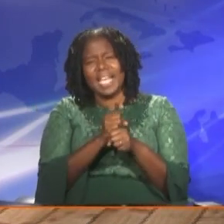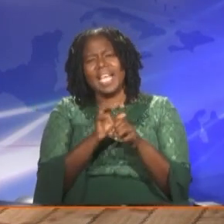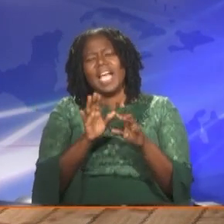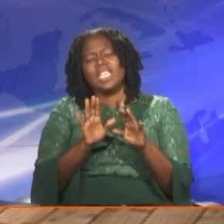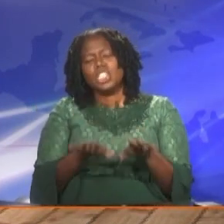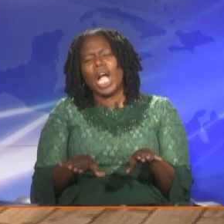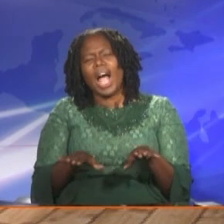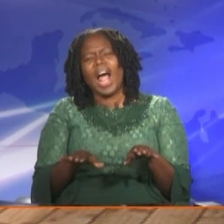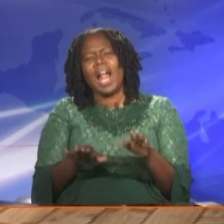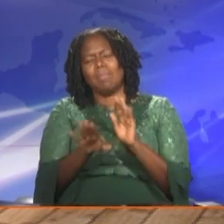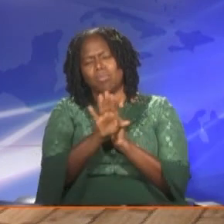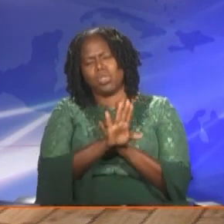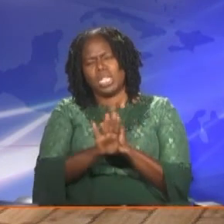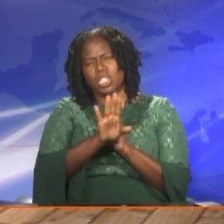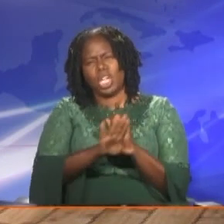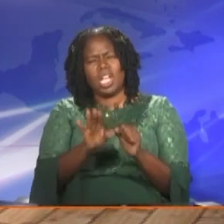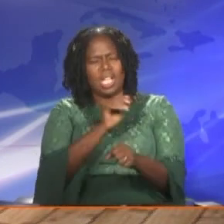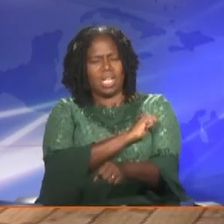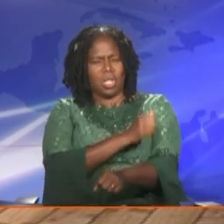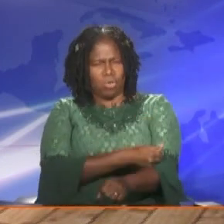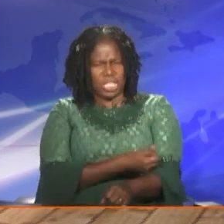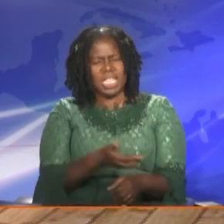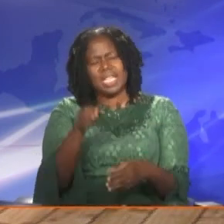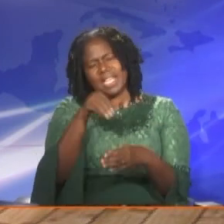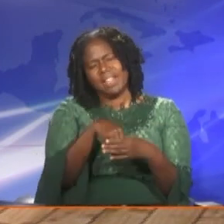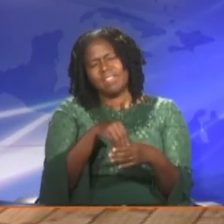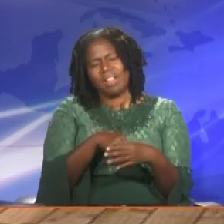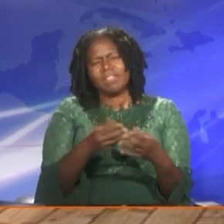really can provide support to the Ministry of